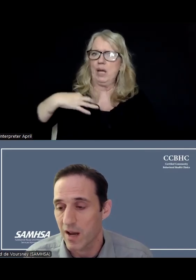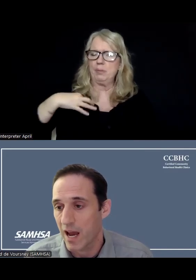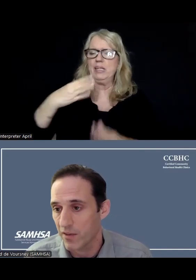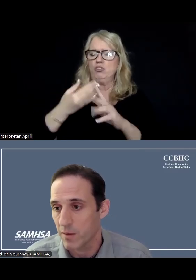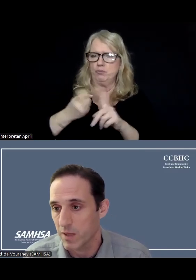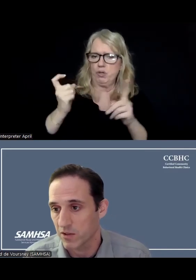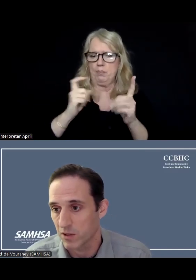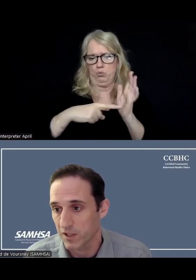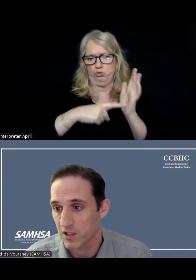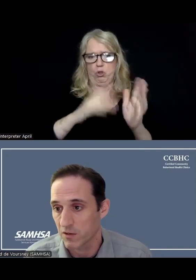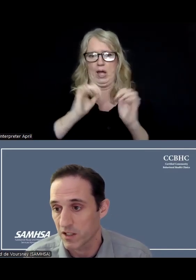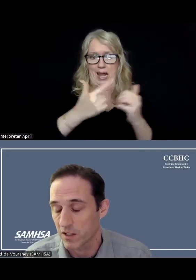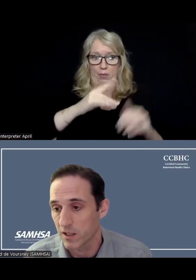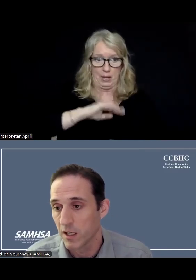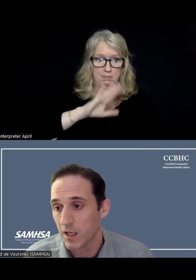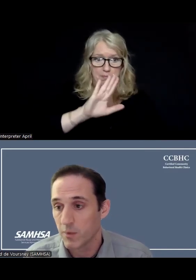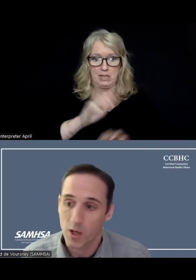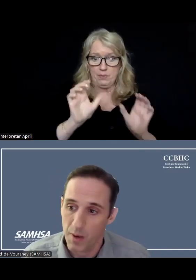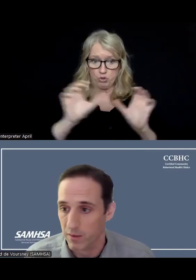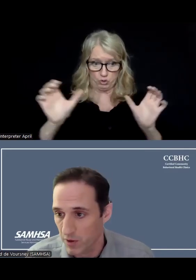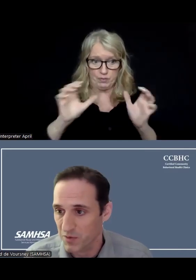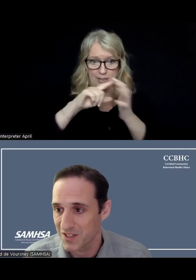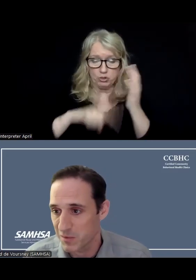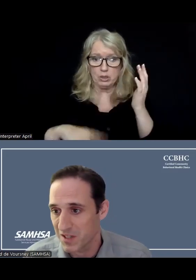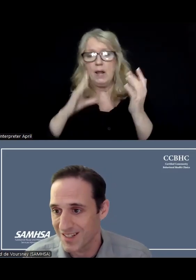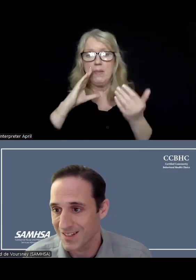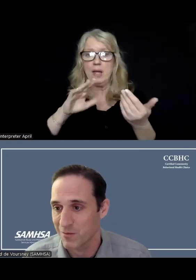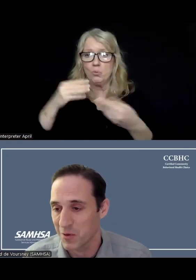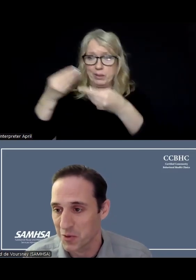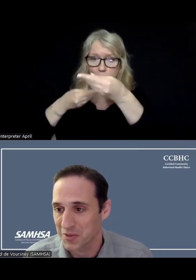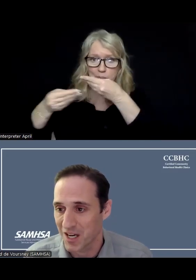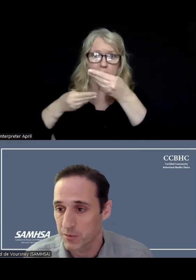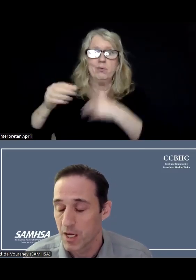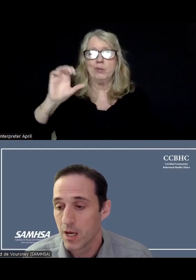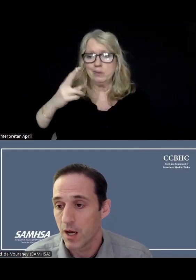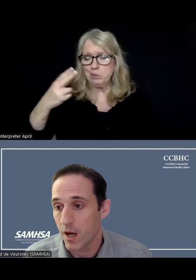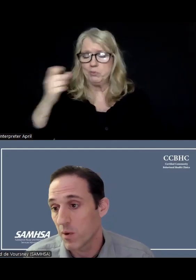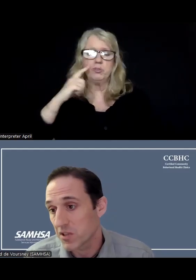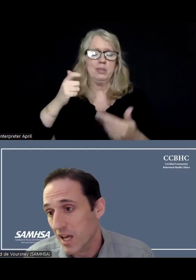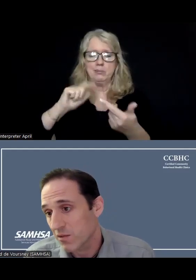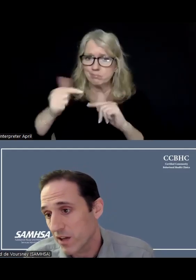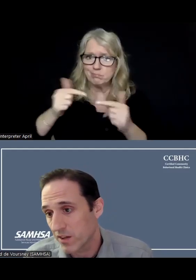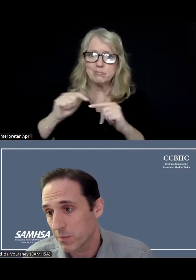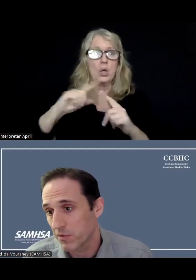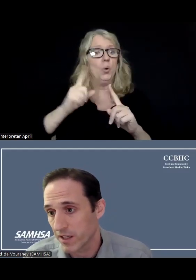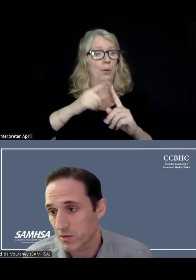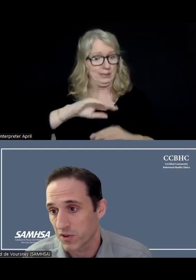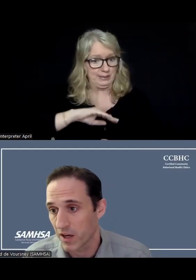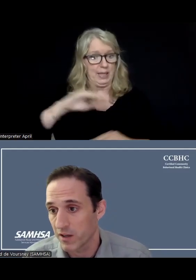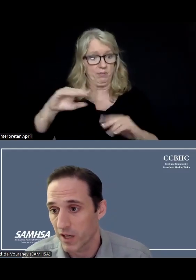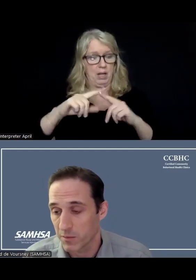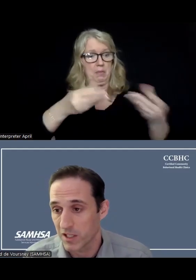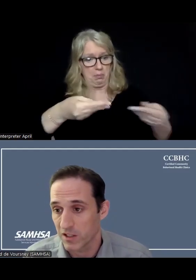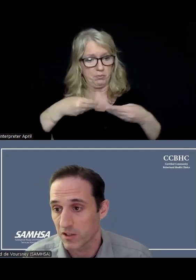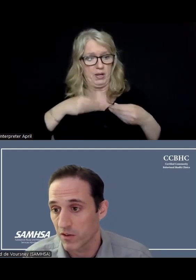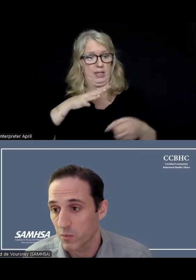that lays out how they meet the certification criteria. We go back and forth with CCBHCs, often multiple times, and when we're satisfied that they've provided us with